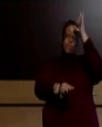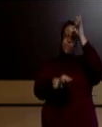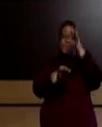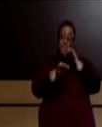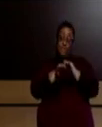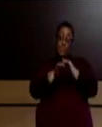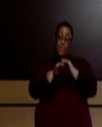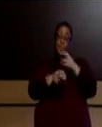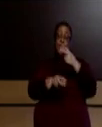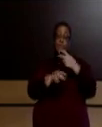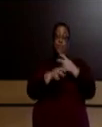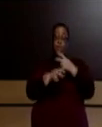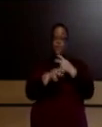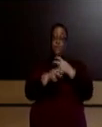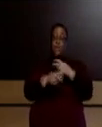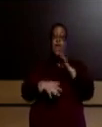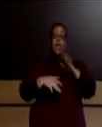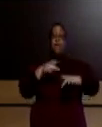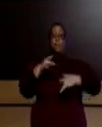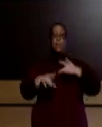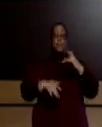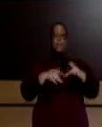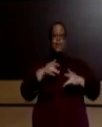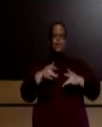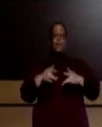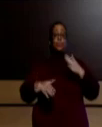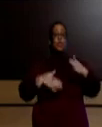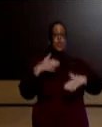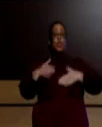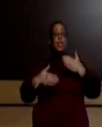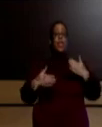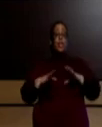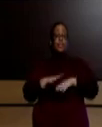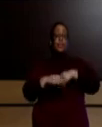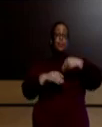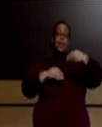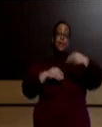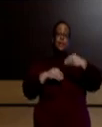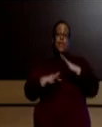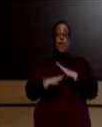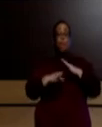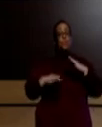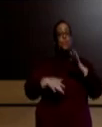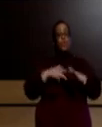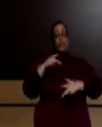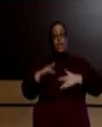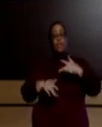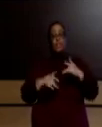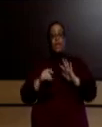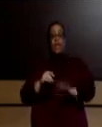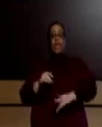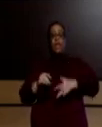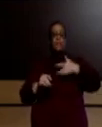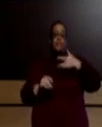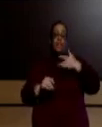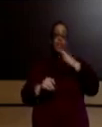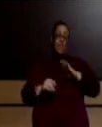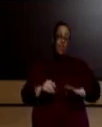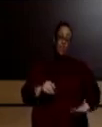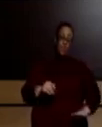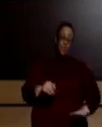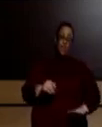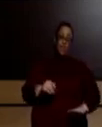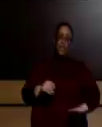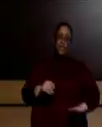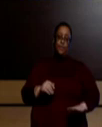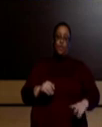crisis. I'm excited. Look at me. I'm so glad to be outside. I'm so excited. I feel like a little kid on a field trip. Lord,